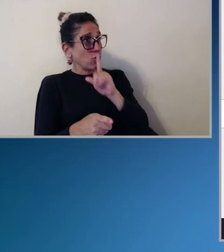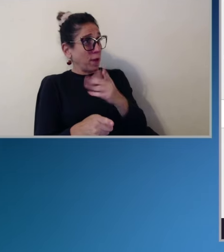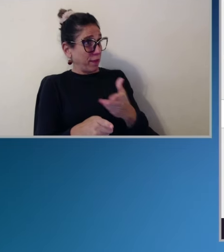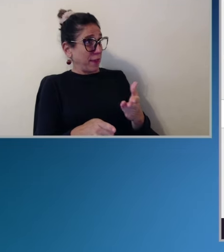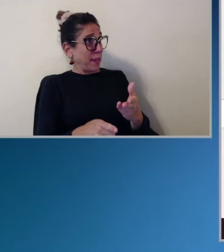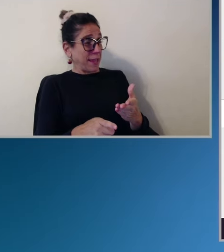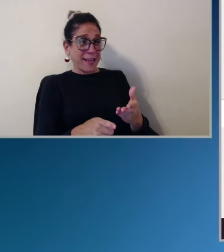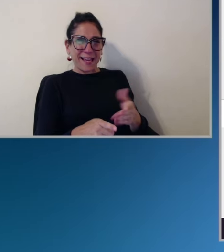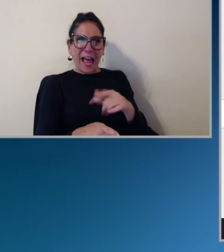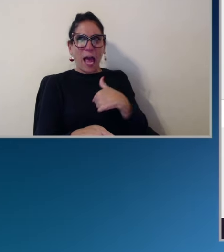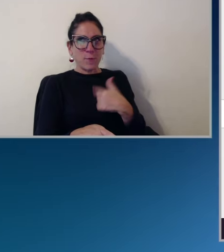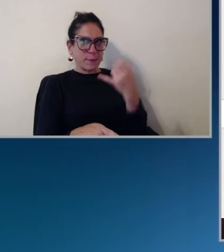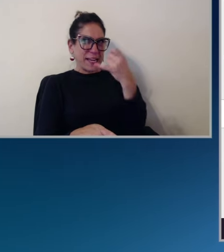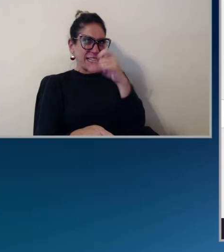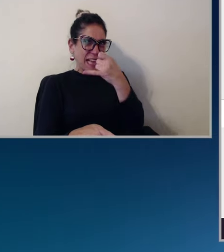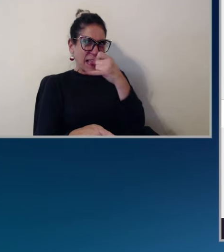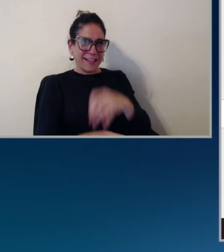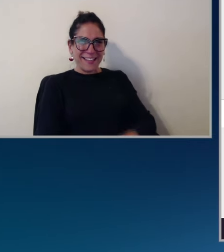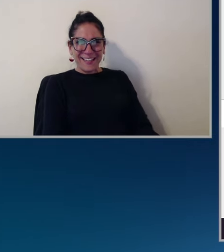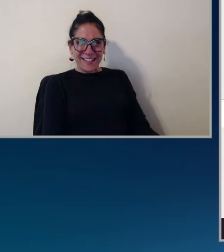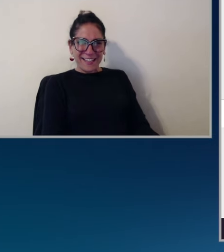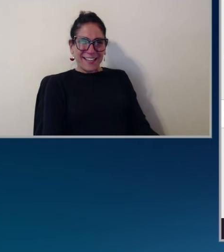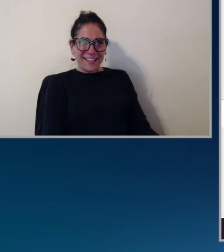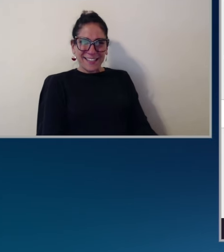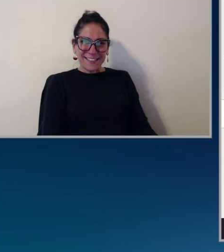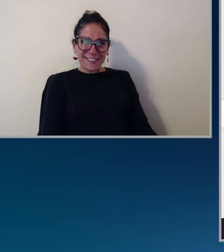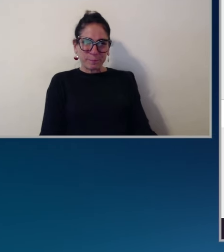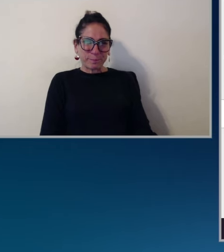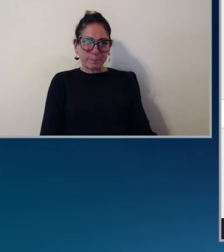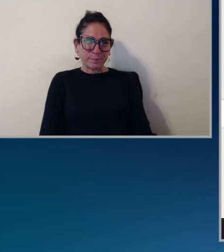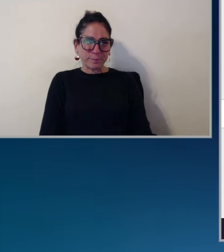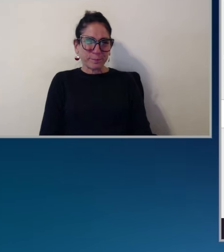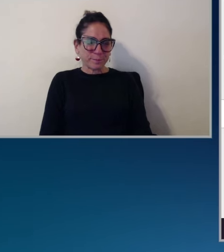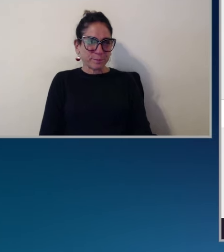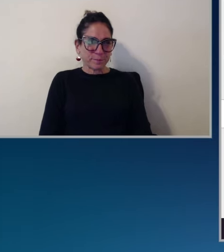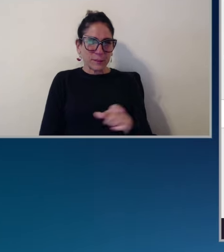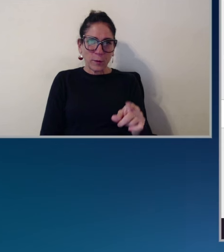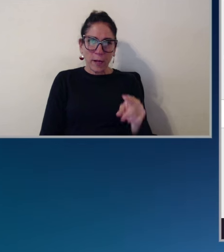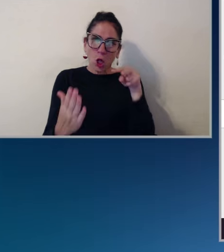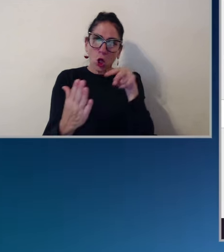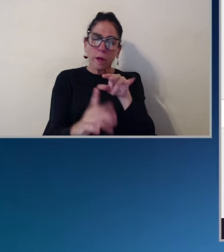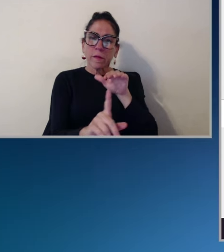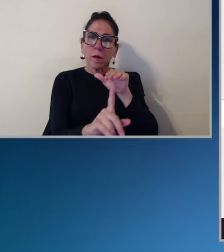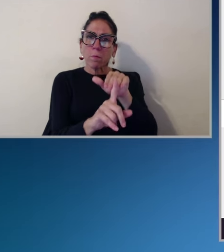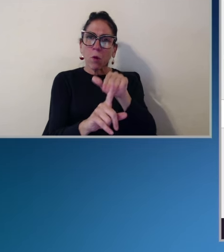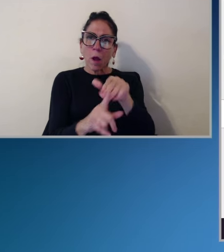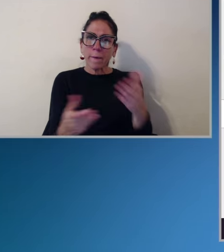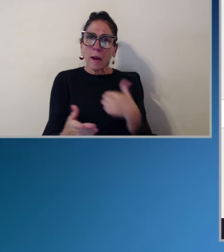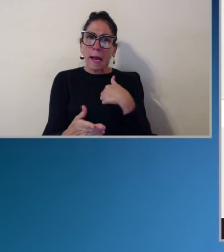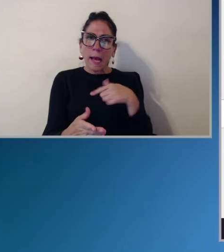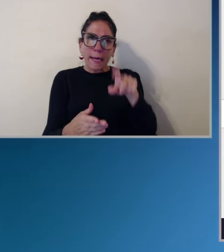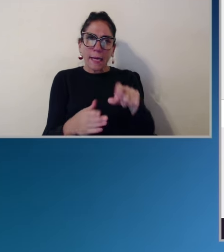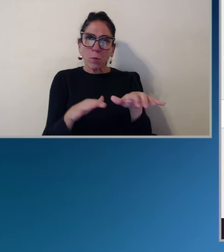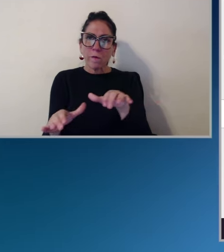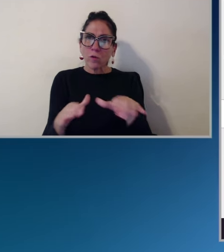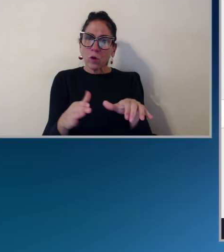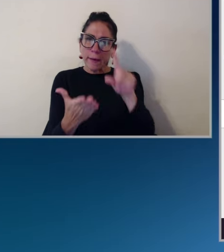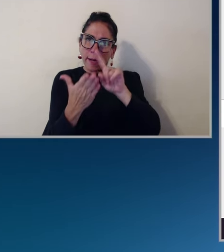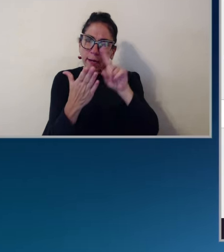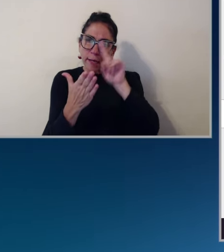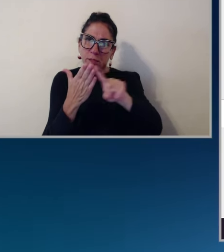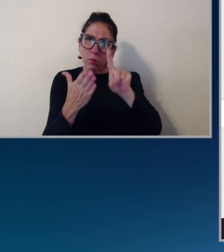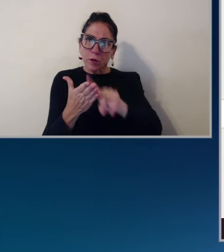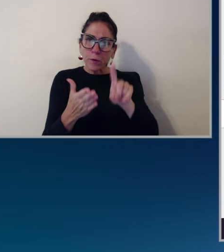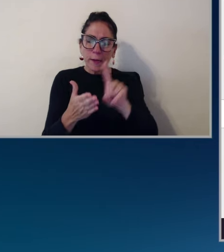being silly. I didn't know that adding either. It for someone's entertainment. So you can look at the prompt here. I'm saying I need to perform some exploratory data analysis